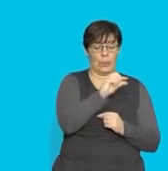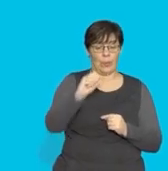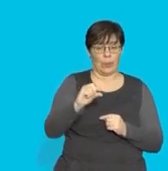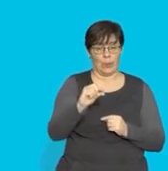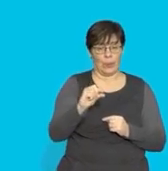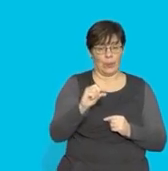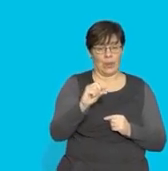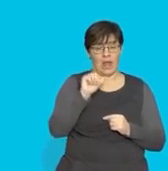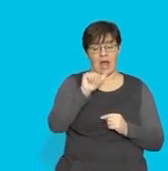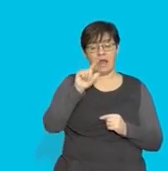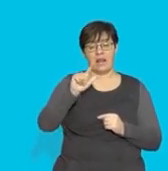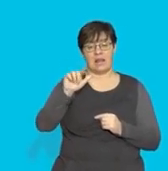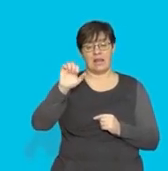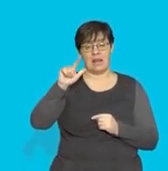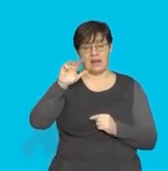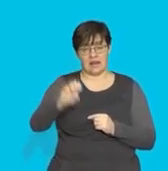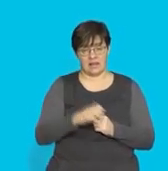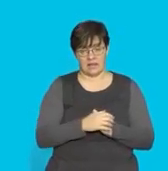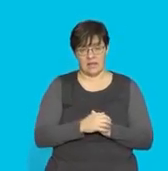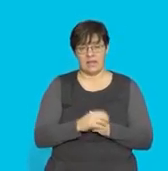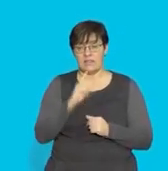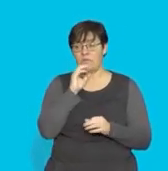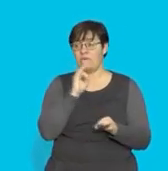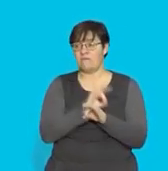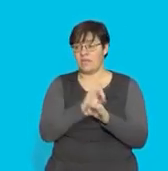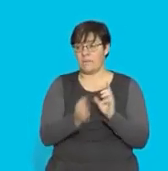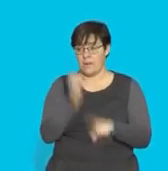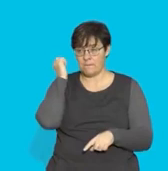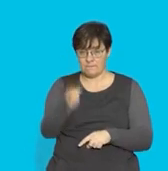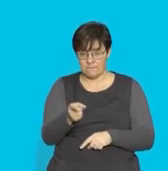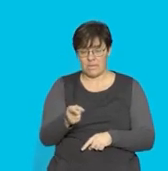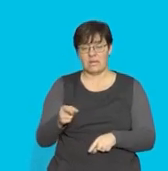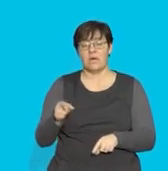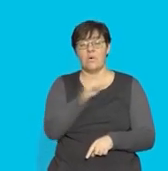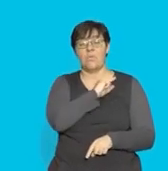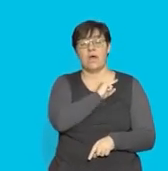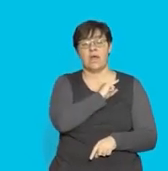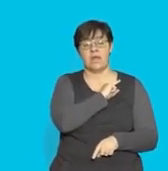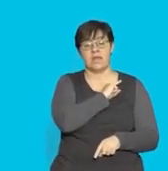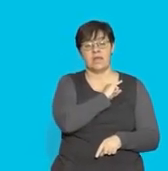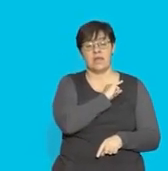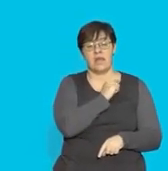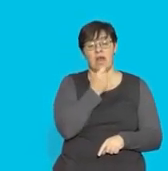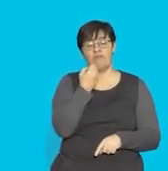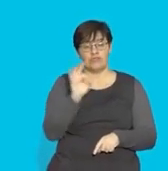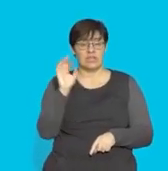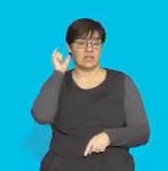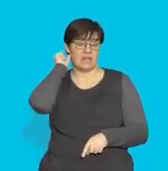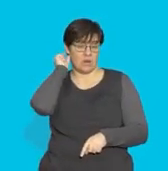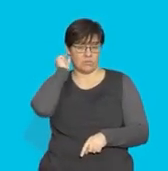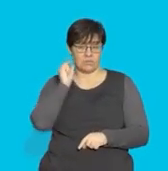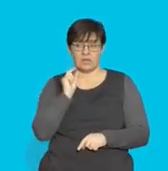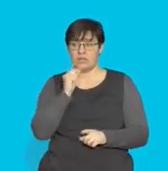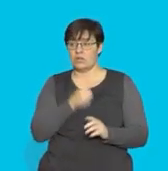recessive alleles. And then that should help us to determine what the father is. And because he has free